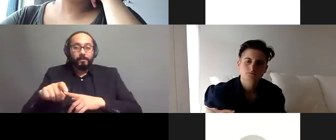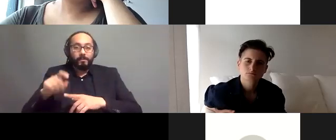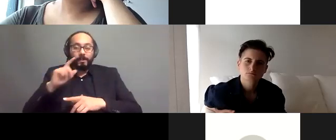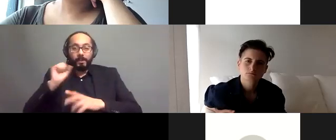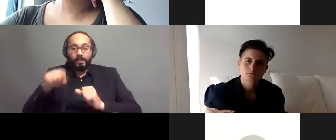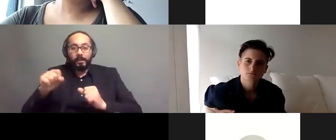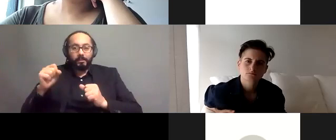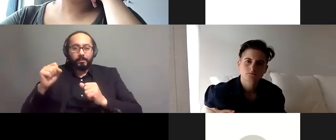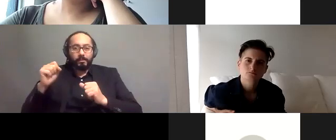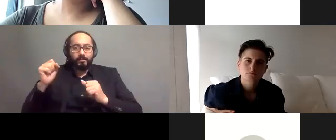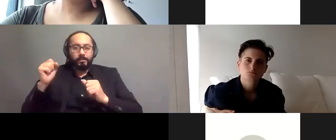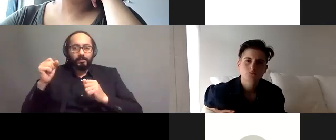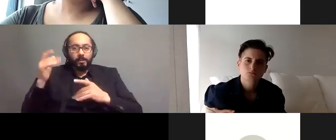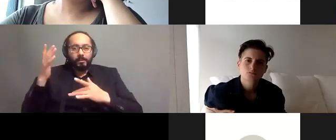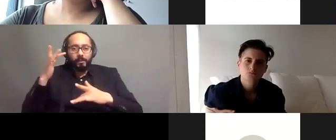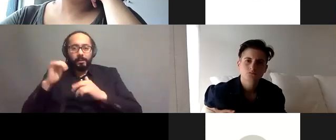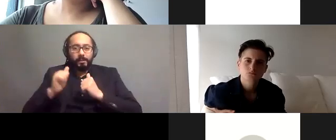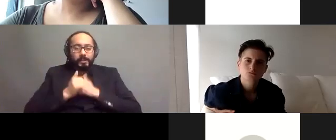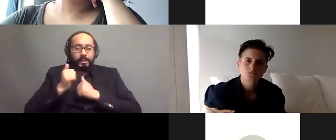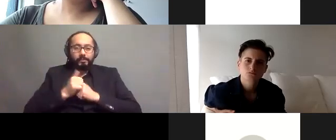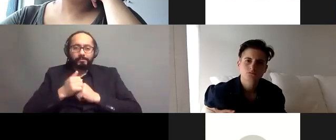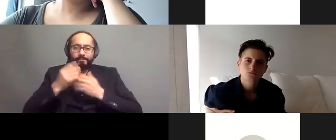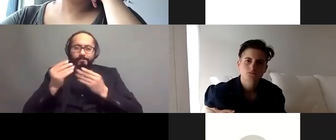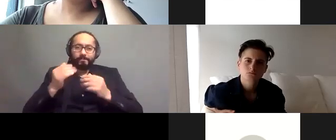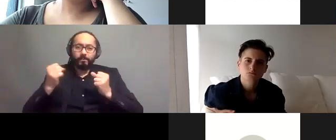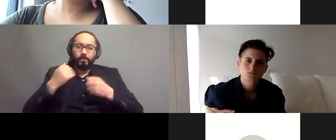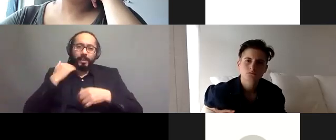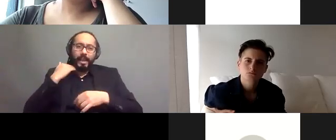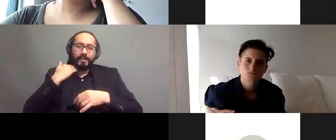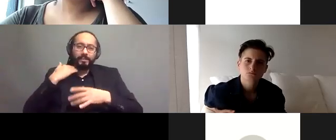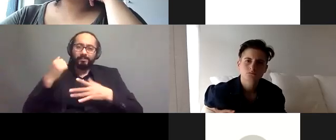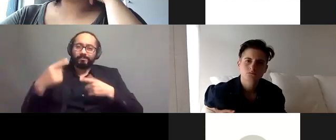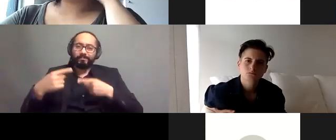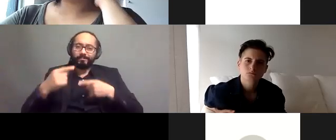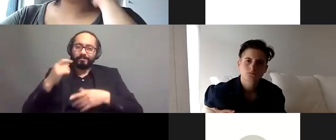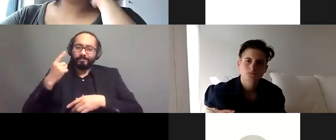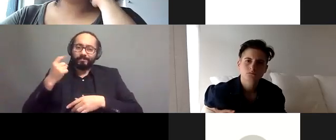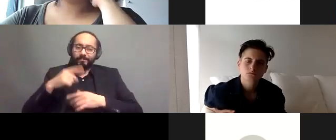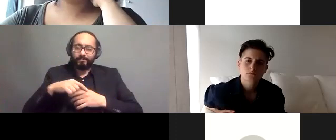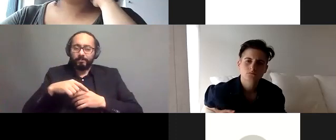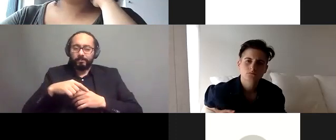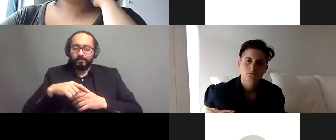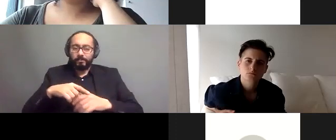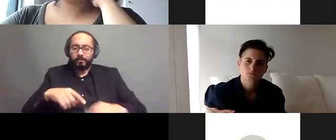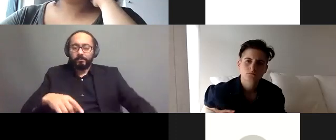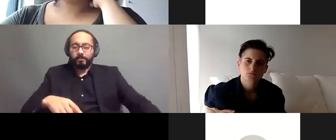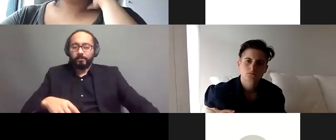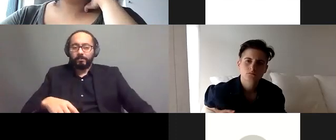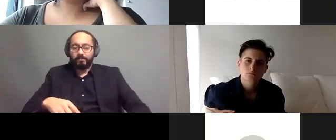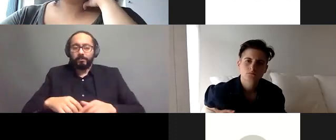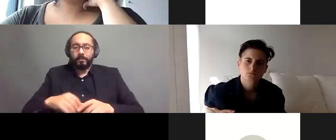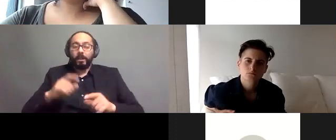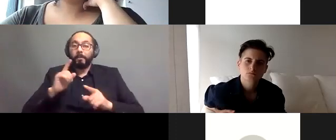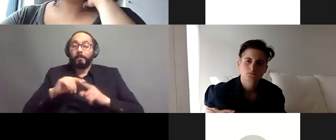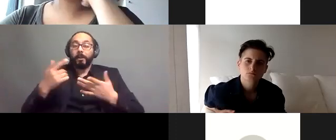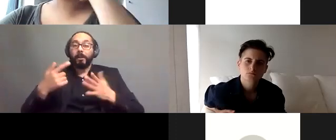contagious and dangerous. Right. Whereas like hands were the representative image, you know, used to be a representative